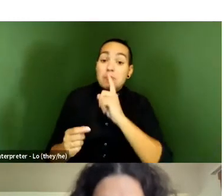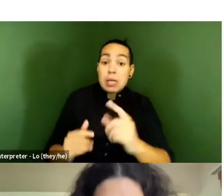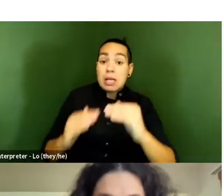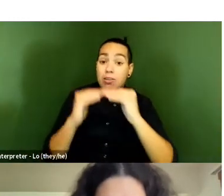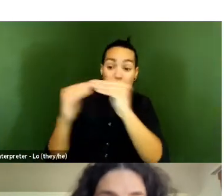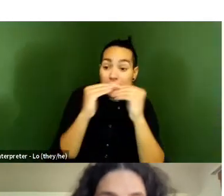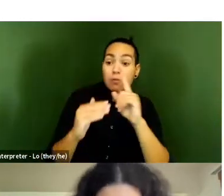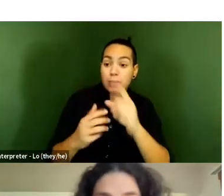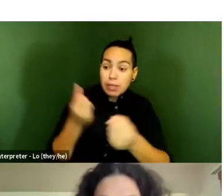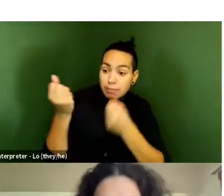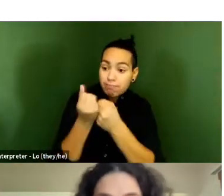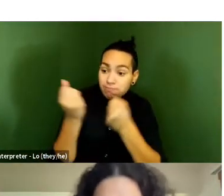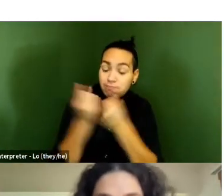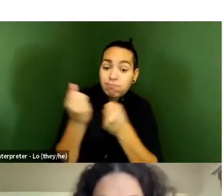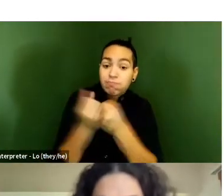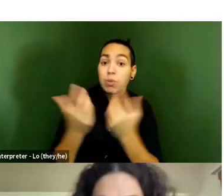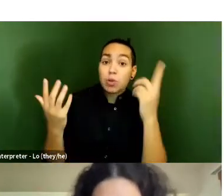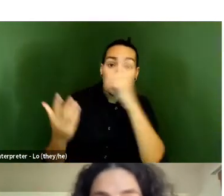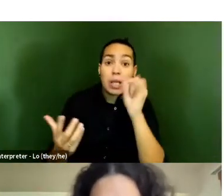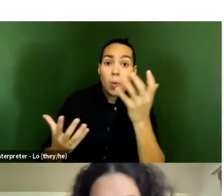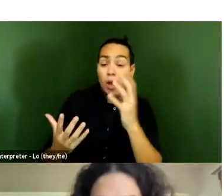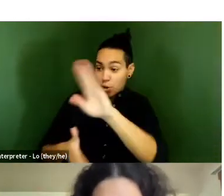United States, dismantling empire,